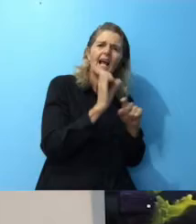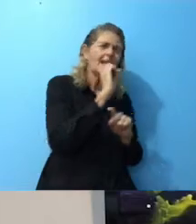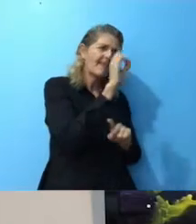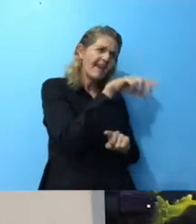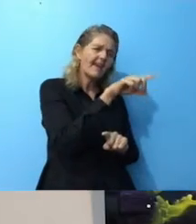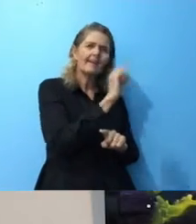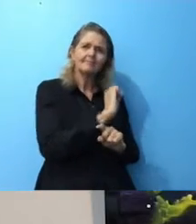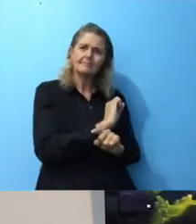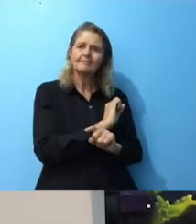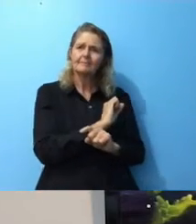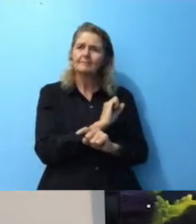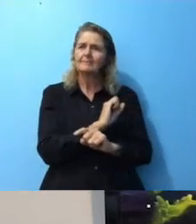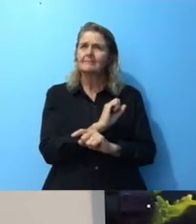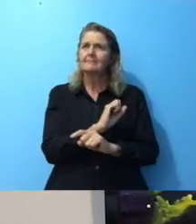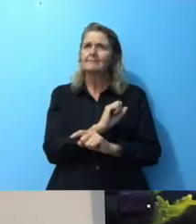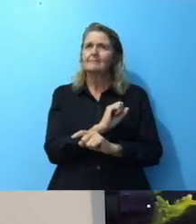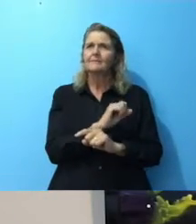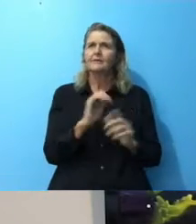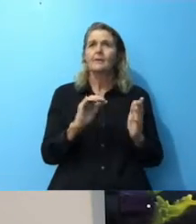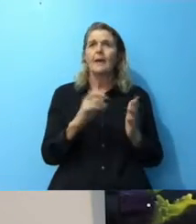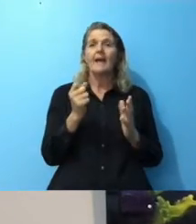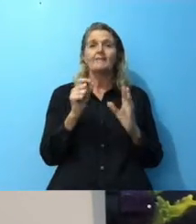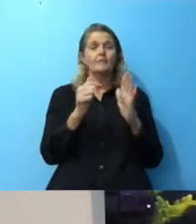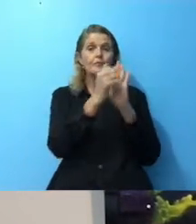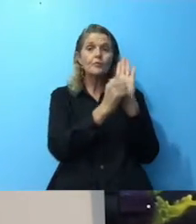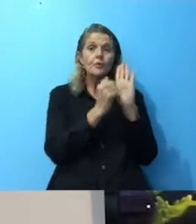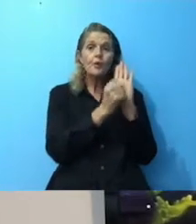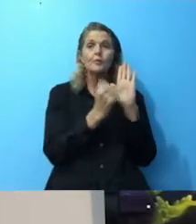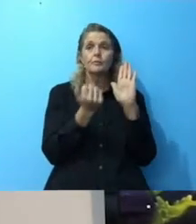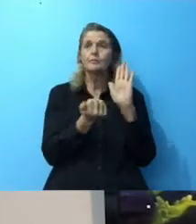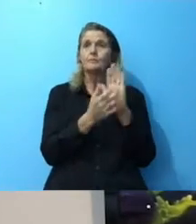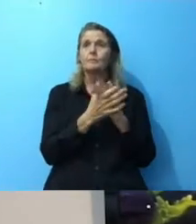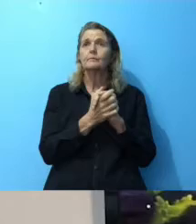Oops. With gold circles.